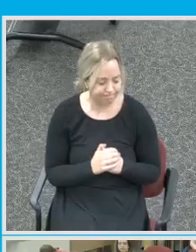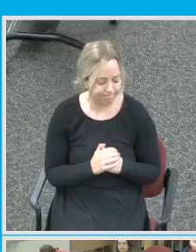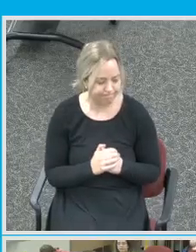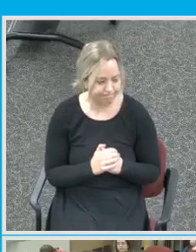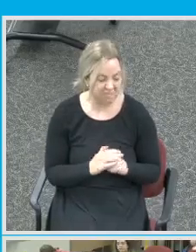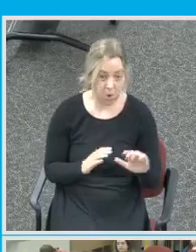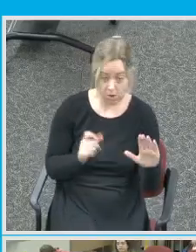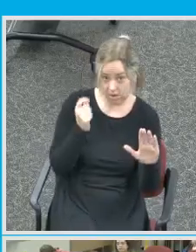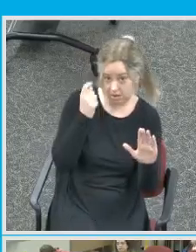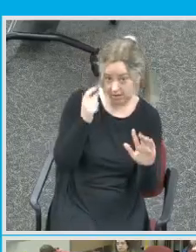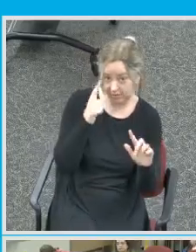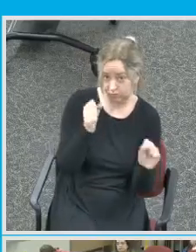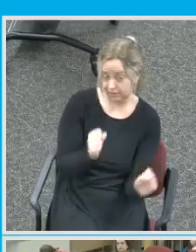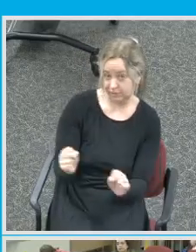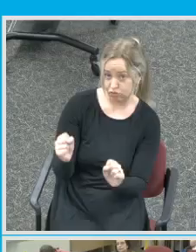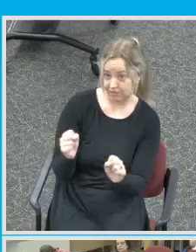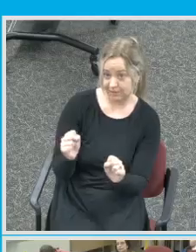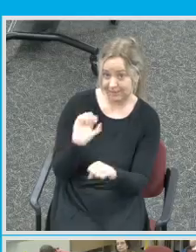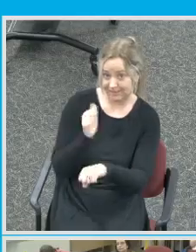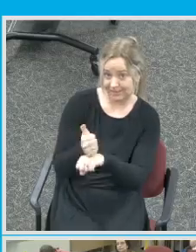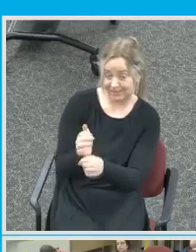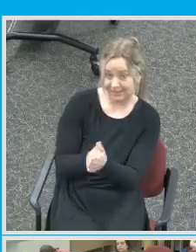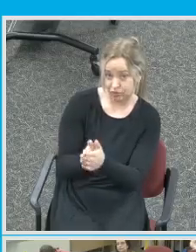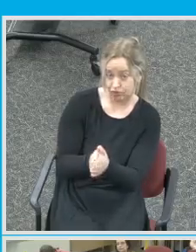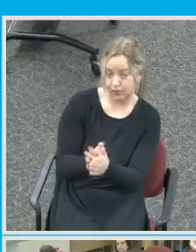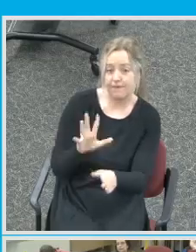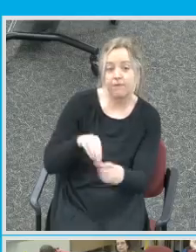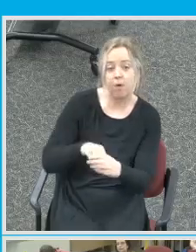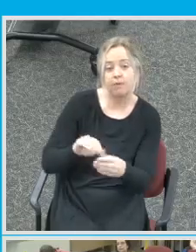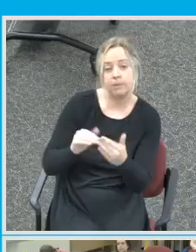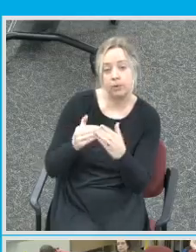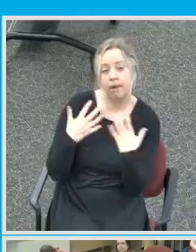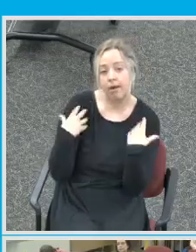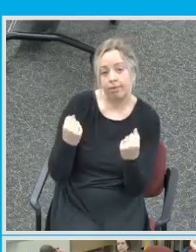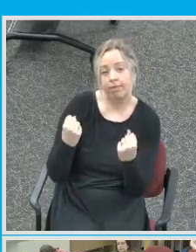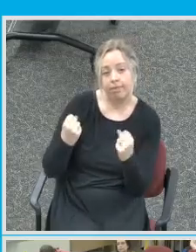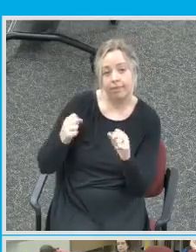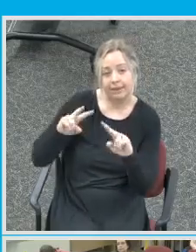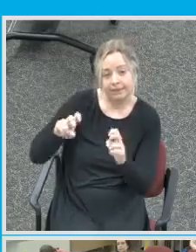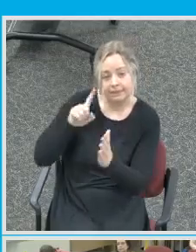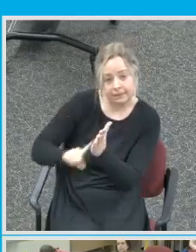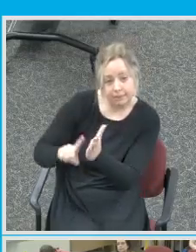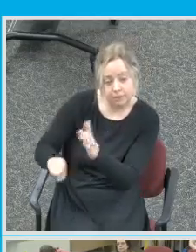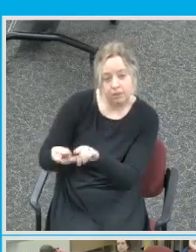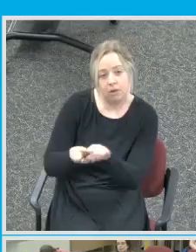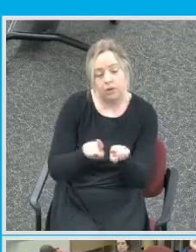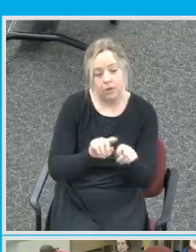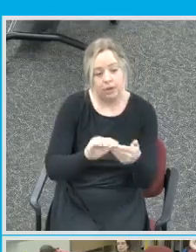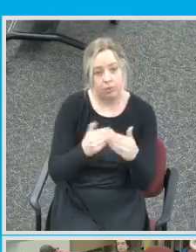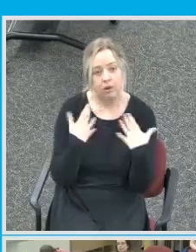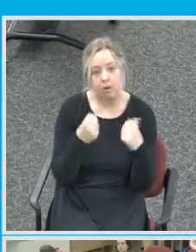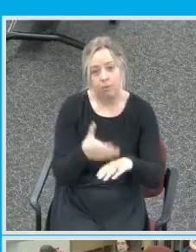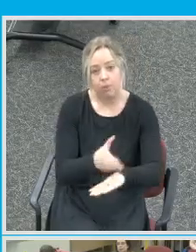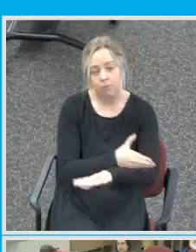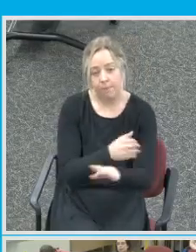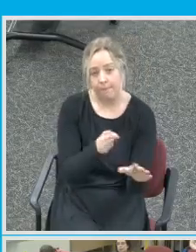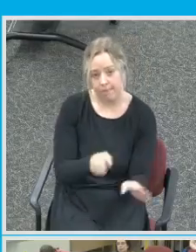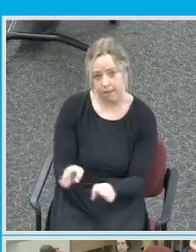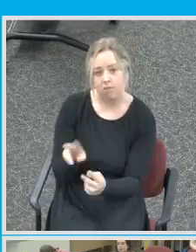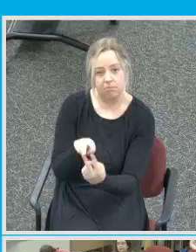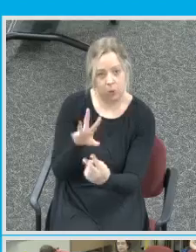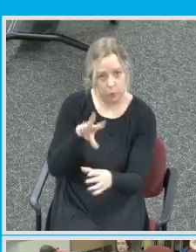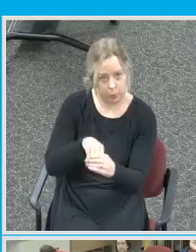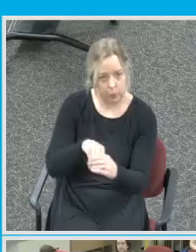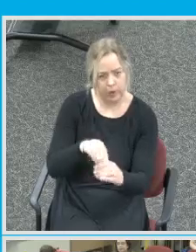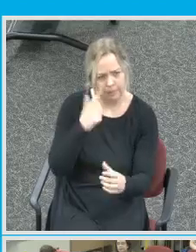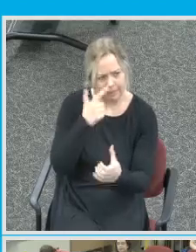And our strategic initiatives also involves our community health assessment as well as our community health improvement plan. And we did